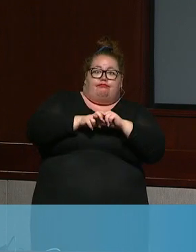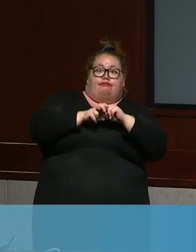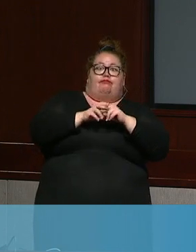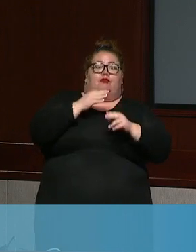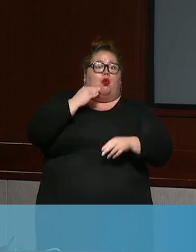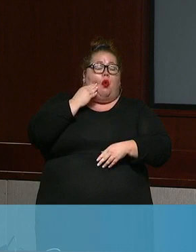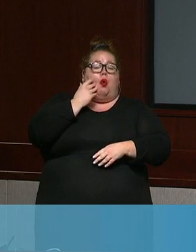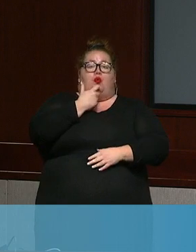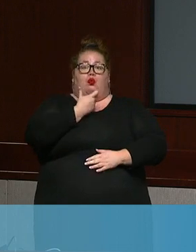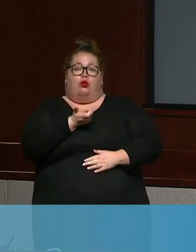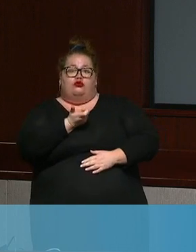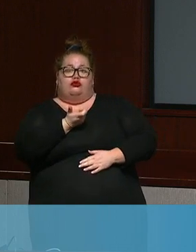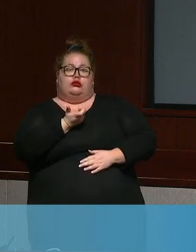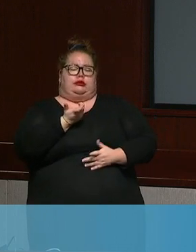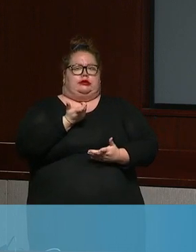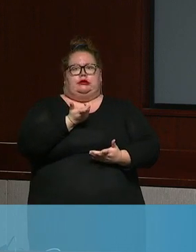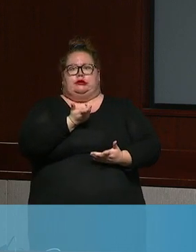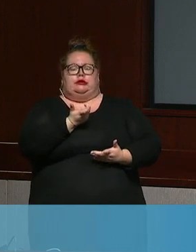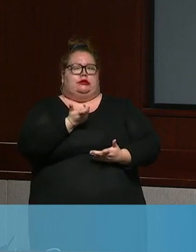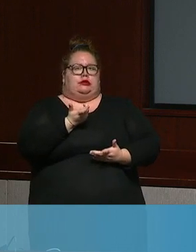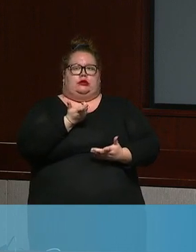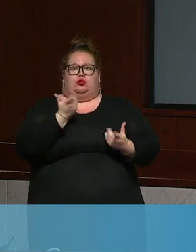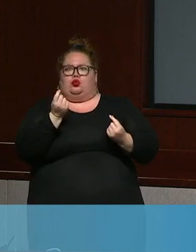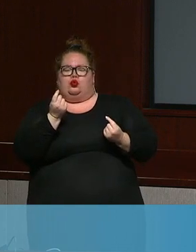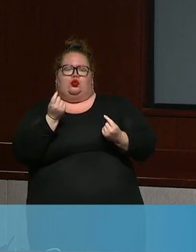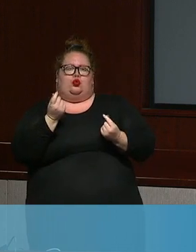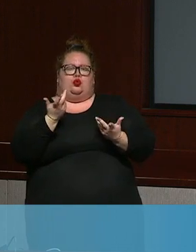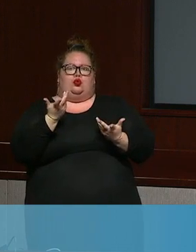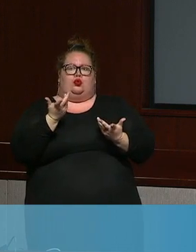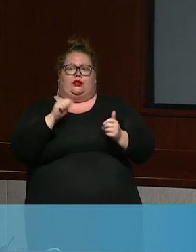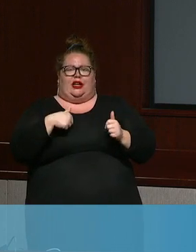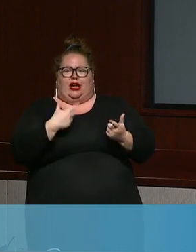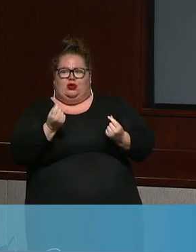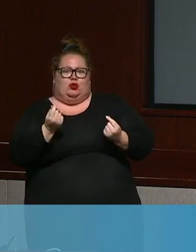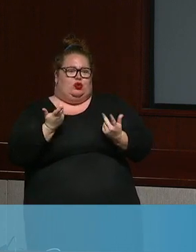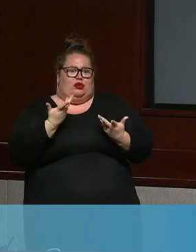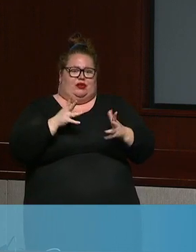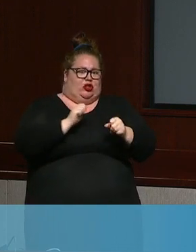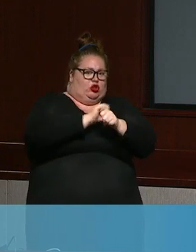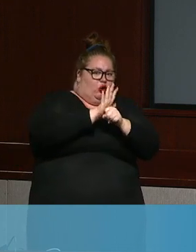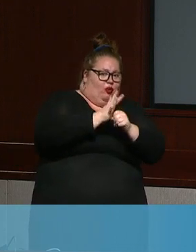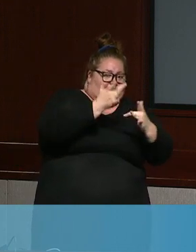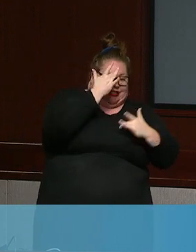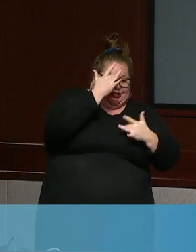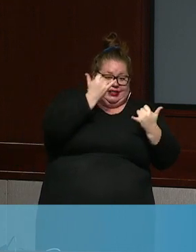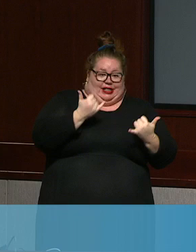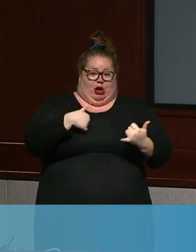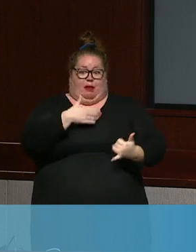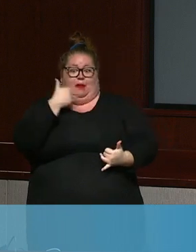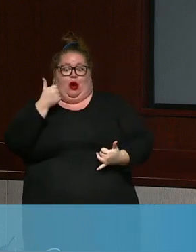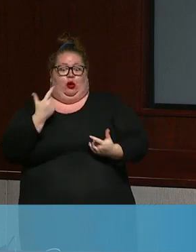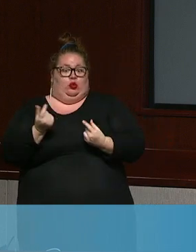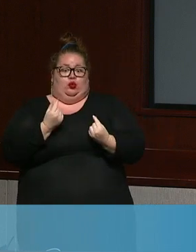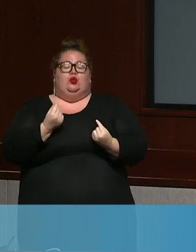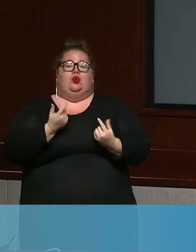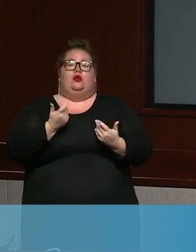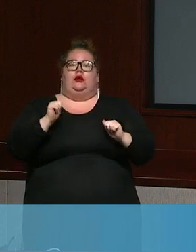through COVID-19, you've been through this is something you can do. Let's all in this. Let's save some lives. Thank